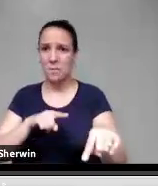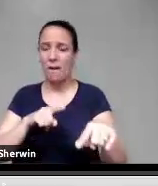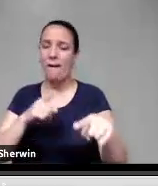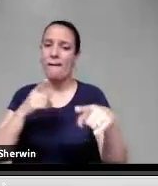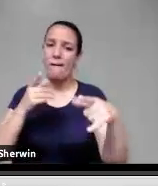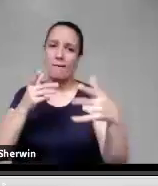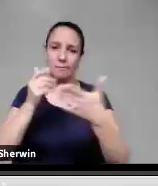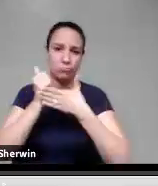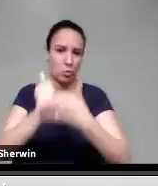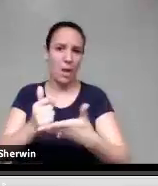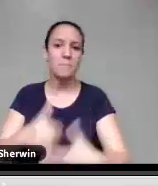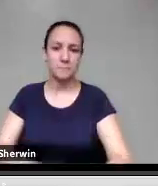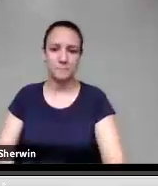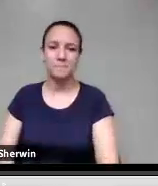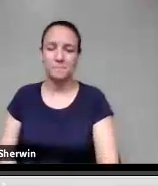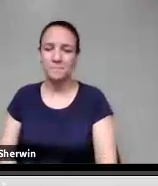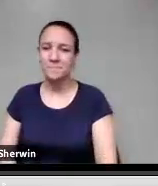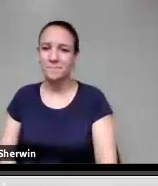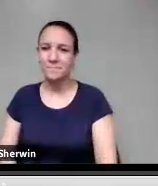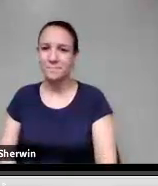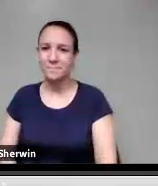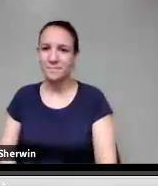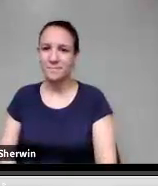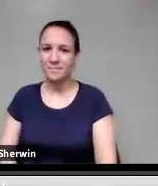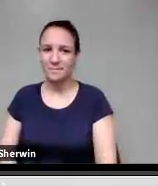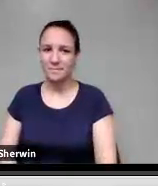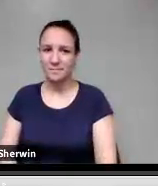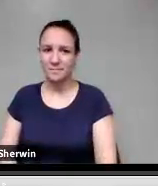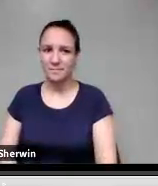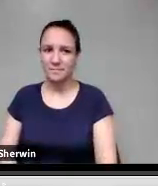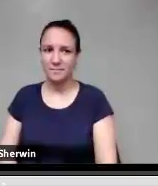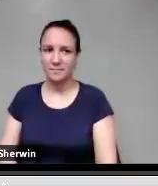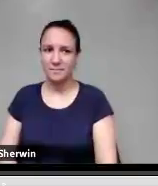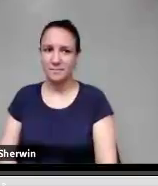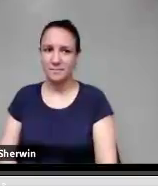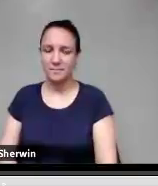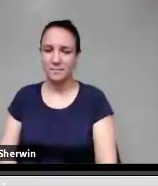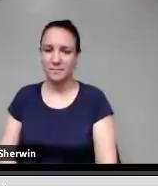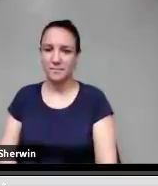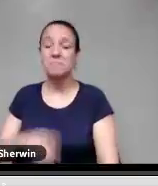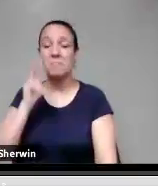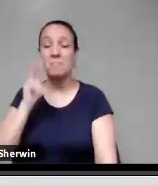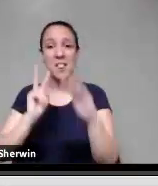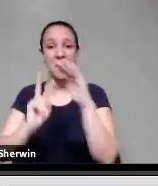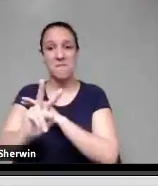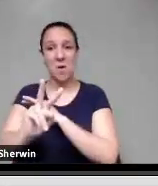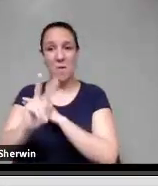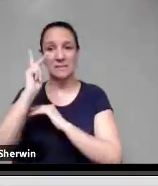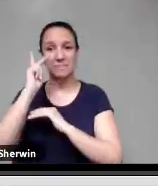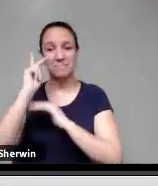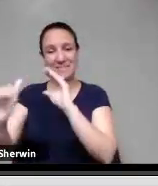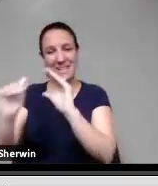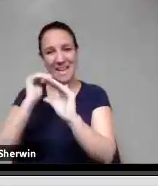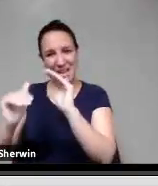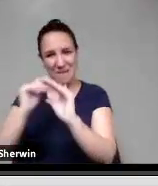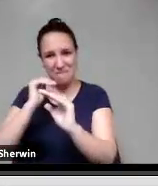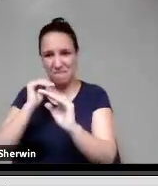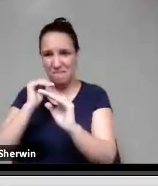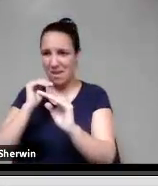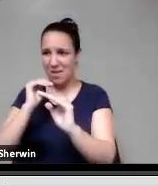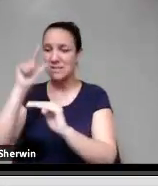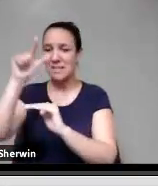to flesh out more of the idea for you or answer any questions that I can. I look forward to hearing from you in the future at a future webinar or